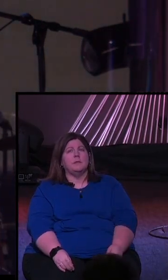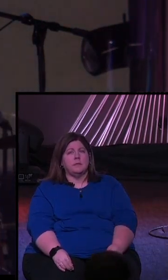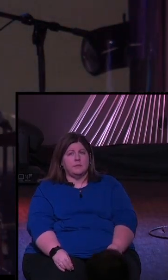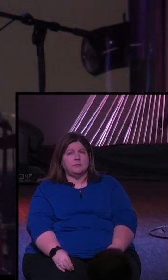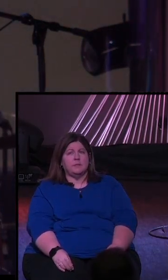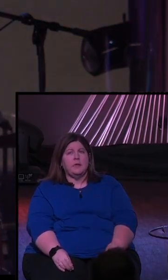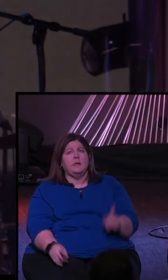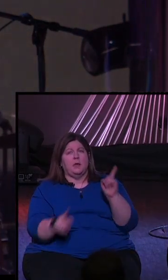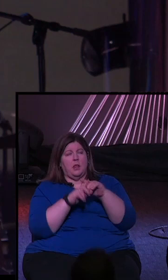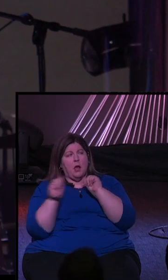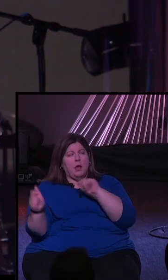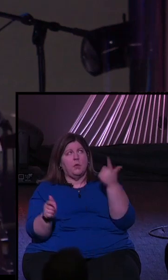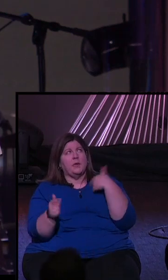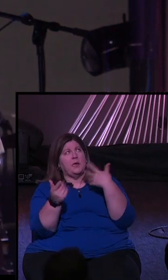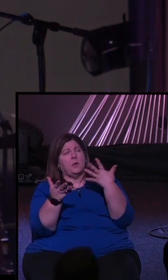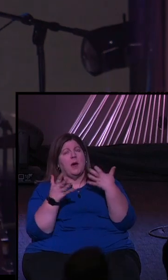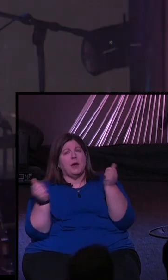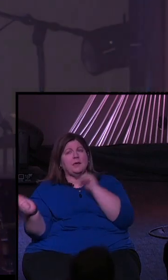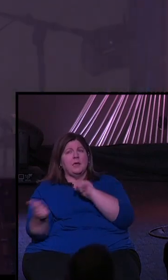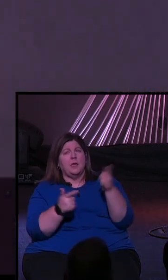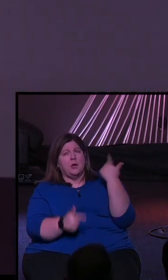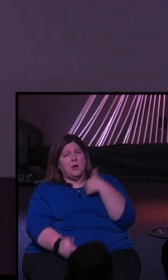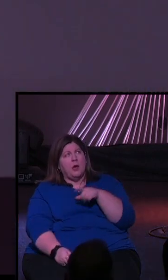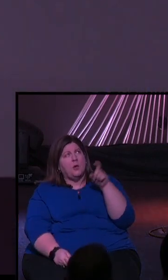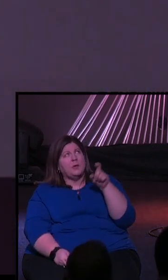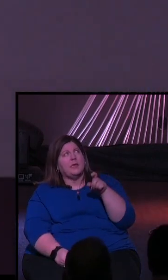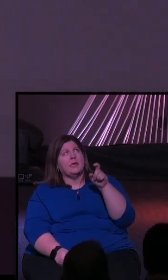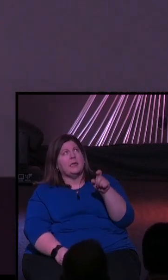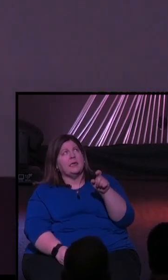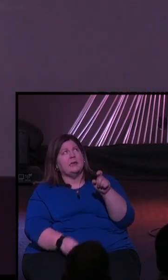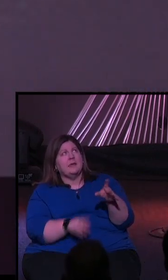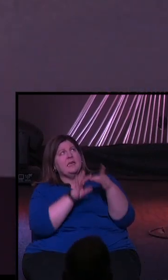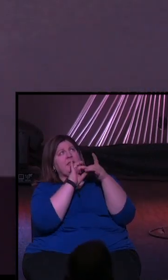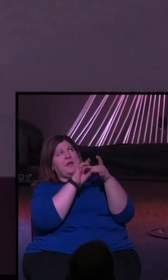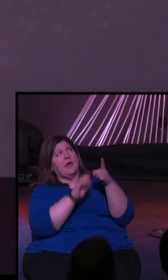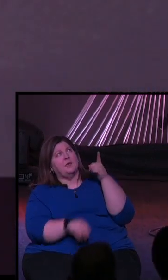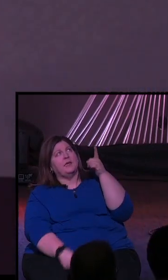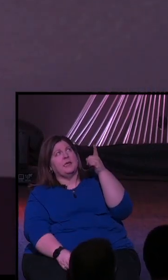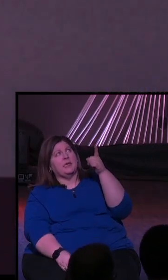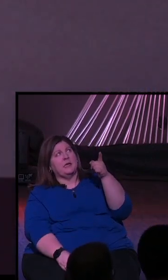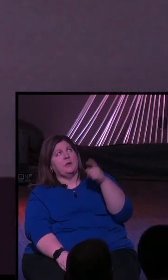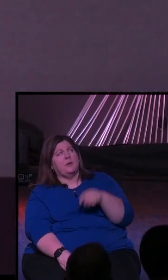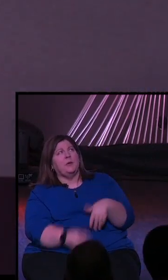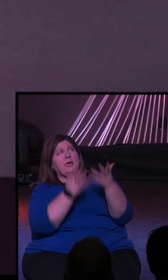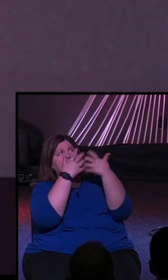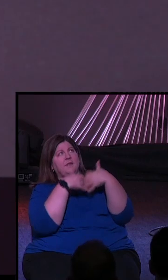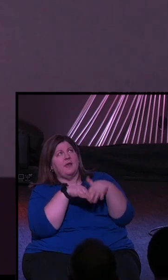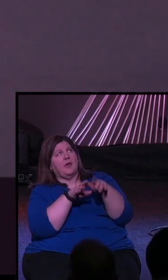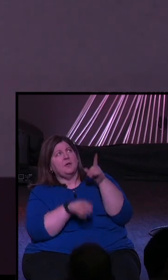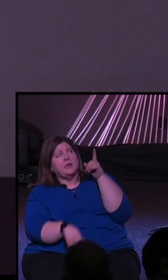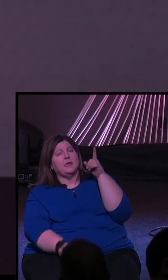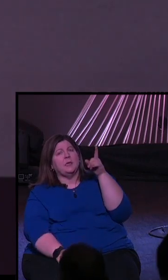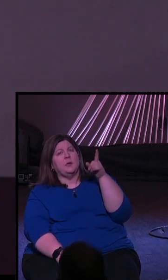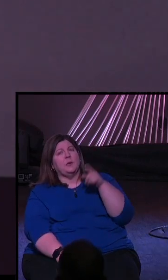Sing it. Till all we want and all we need is found in you,